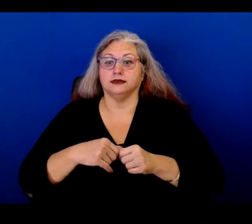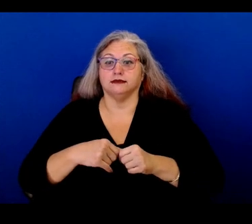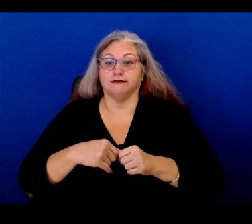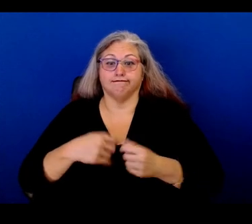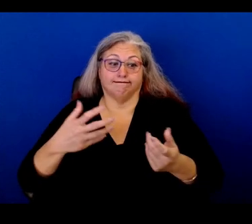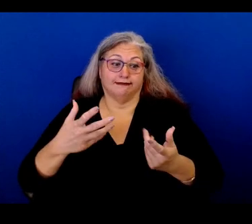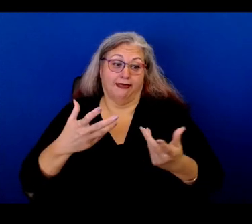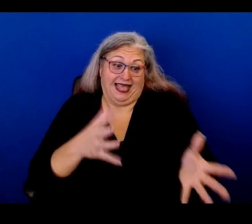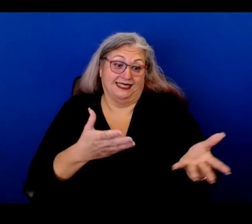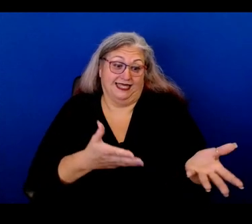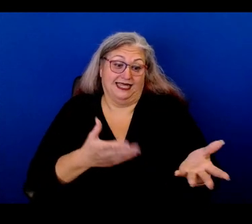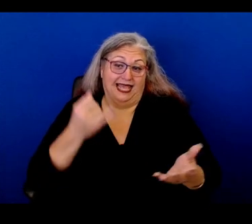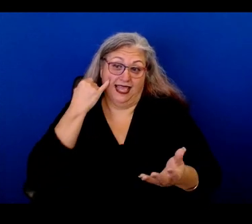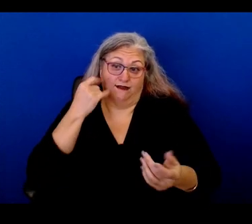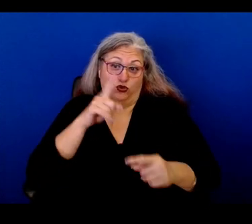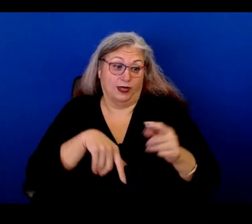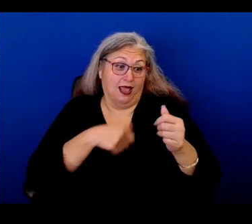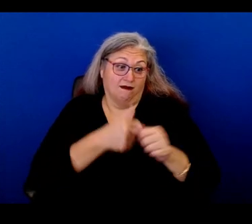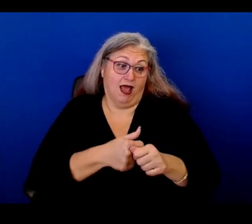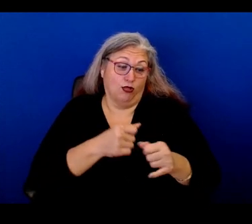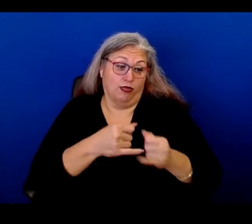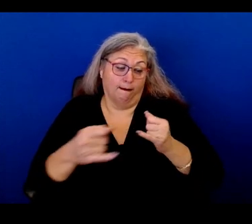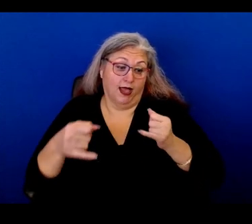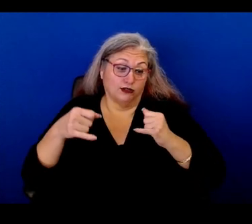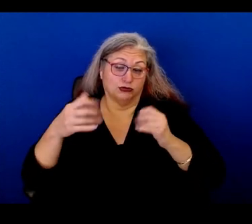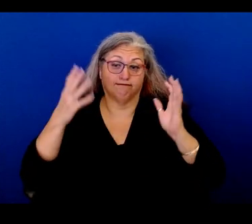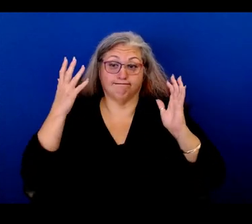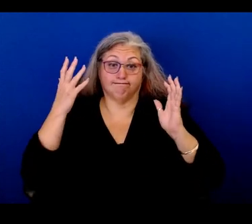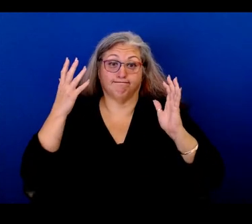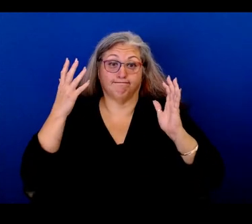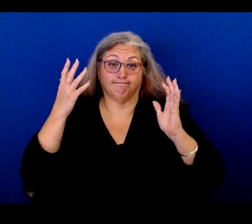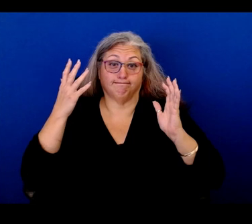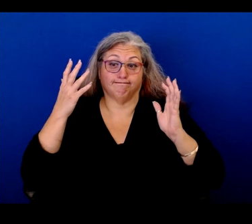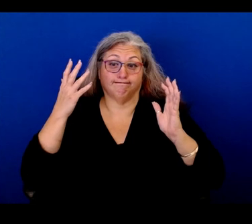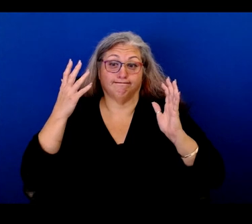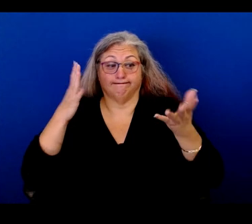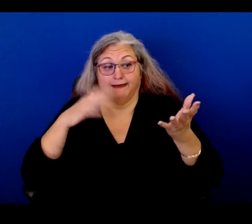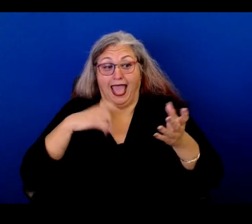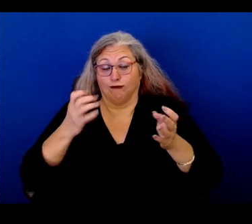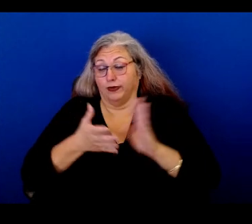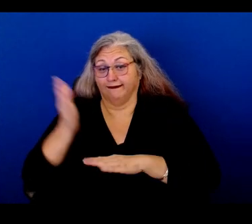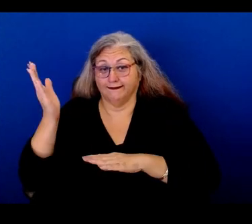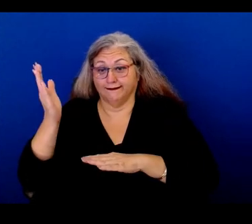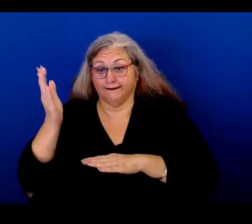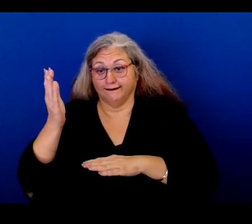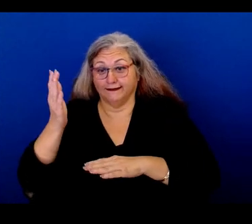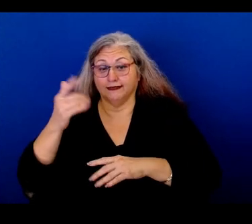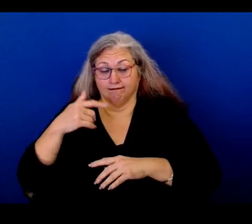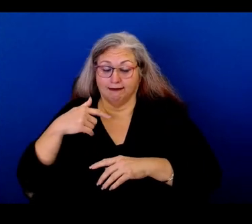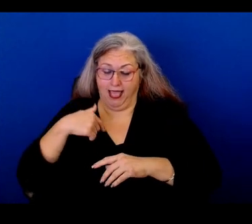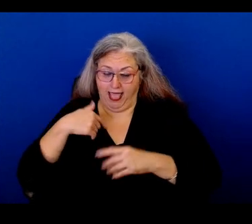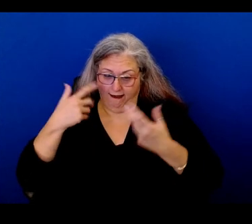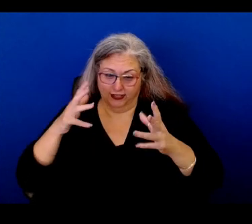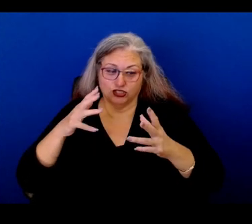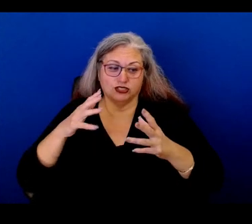they're it. Like if you can't follow the boundaries, then yeah, like I'm leaving. And I have done that